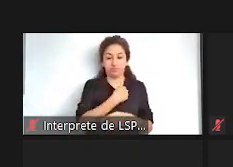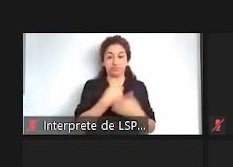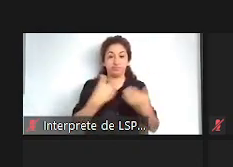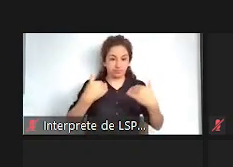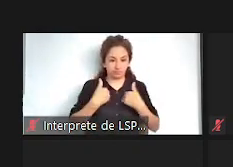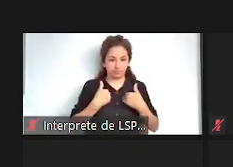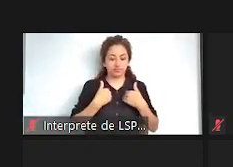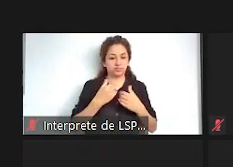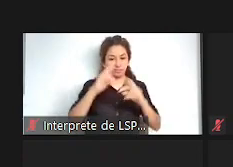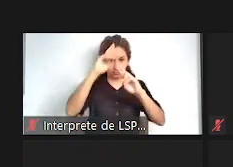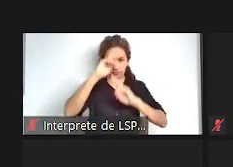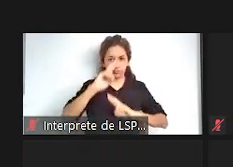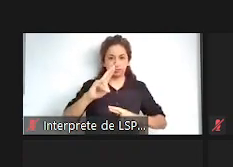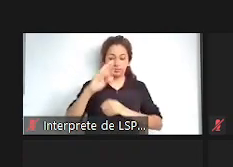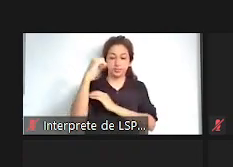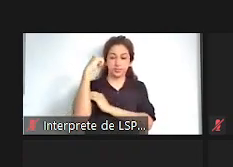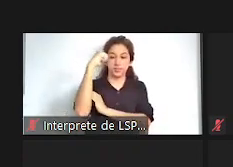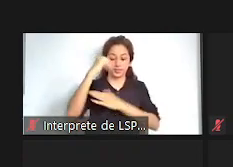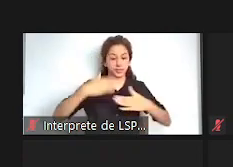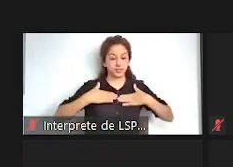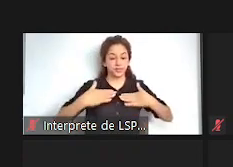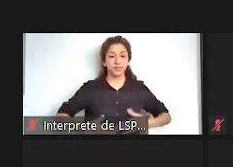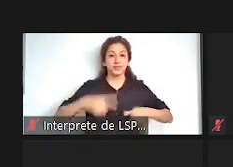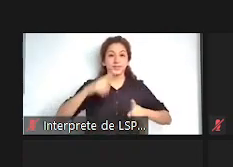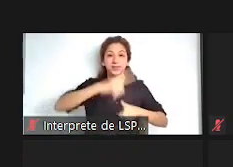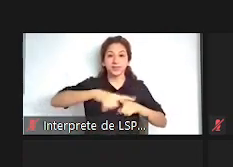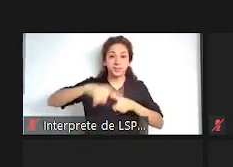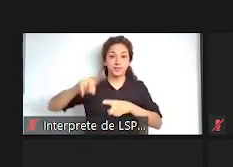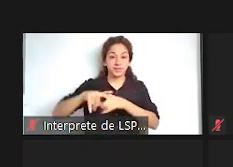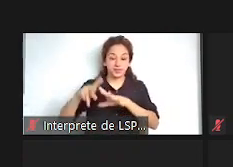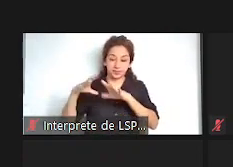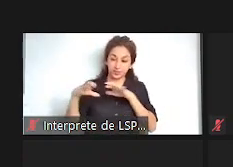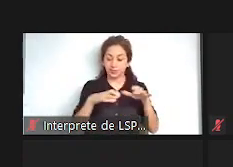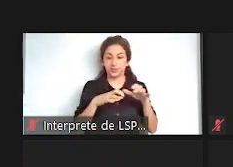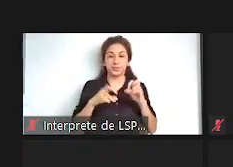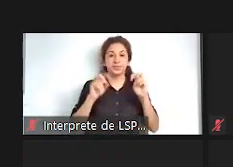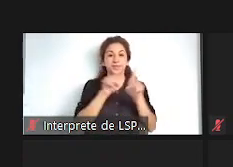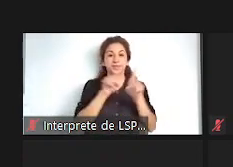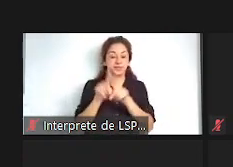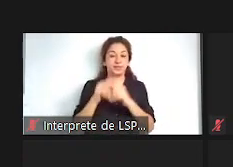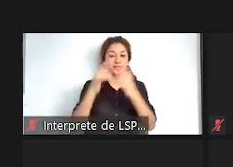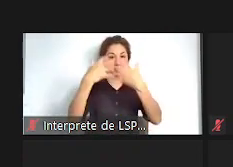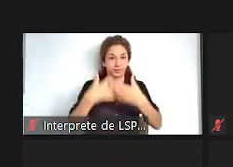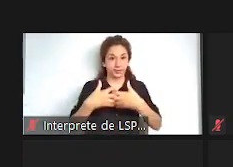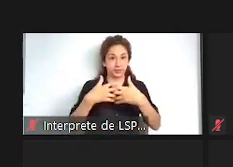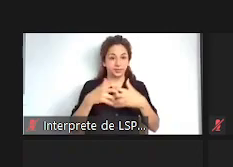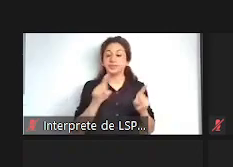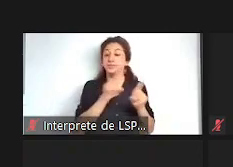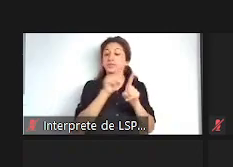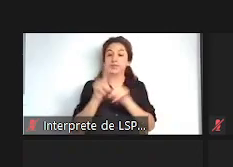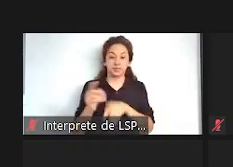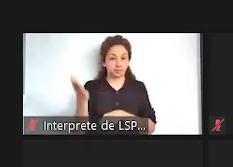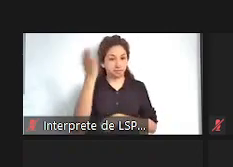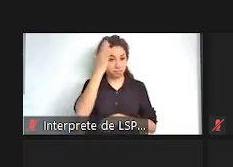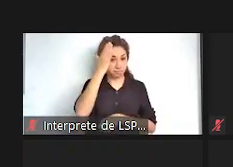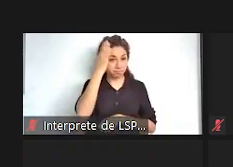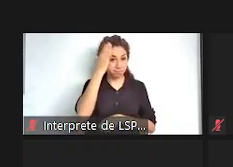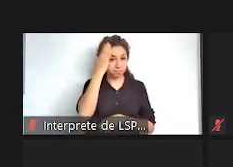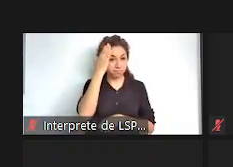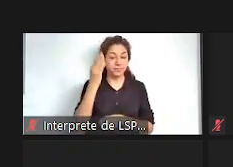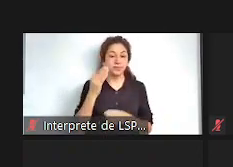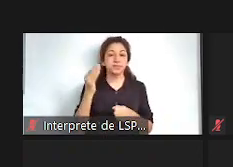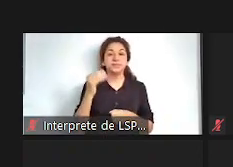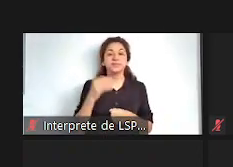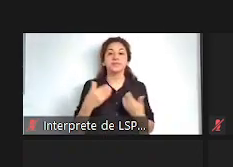responsibility of respecting human rights on our activities and our businesses but we also